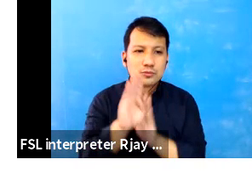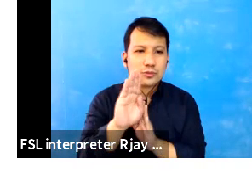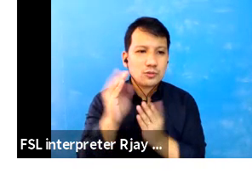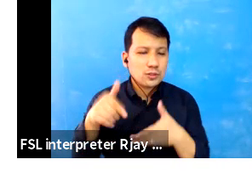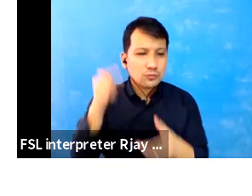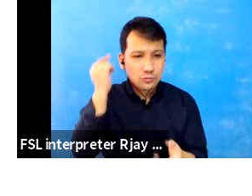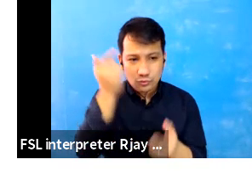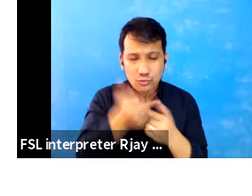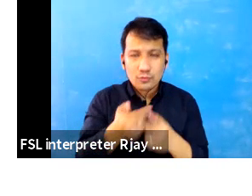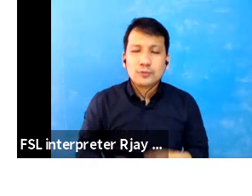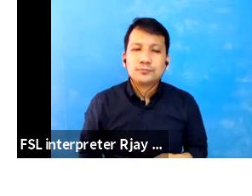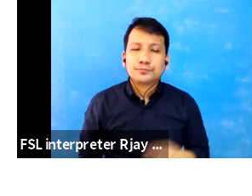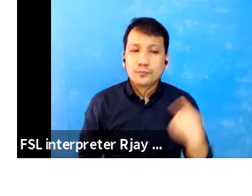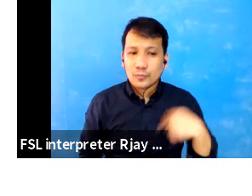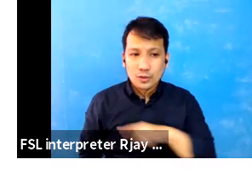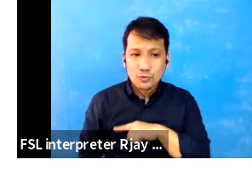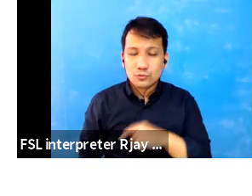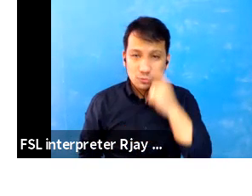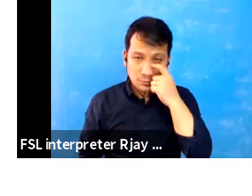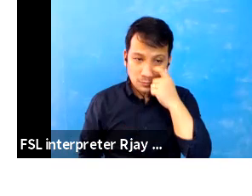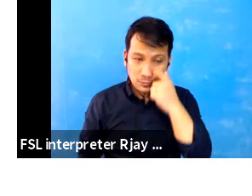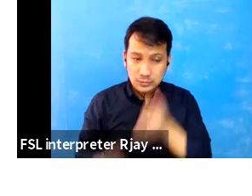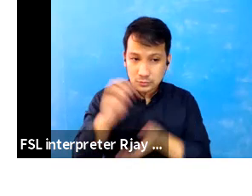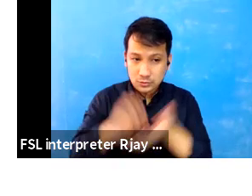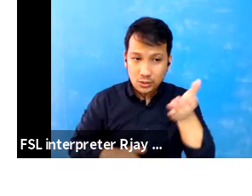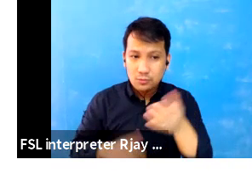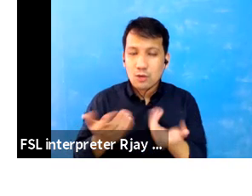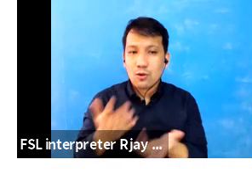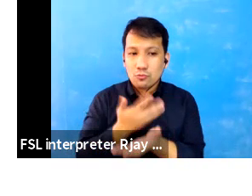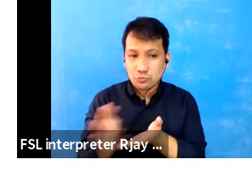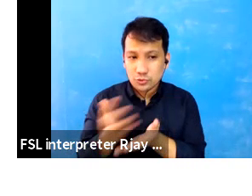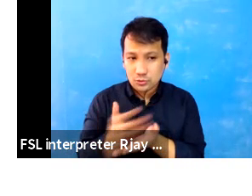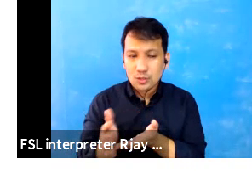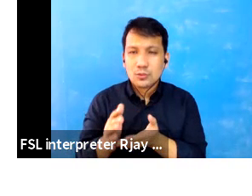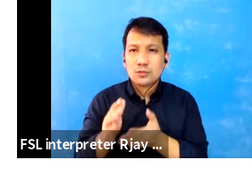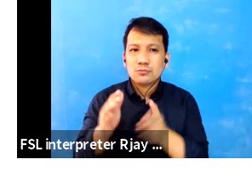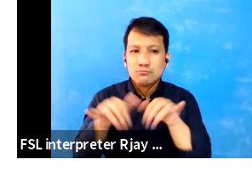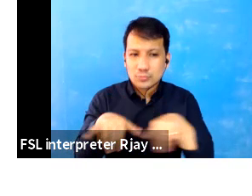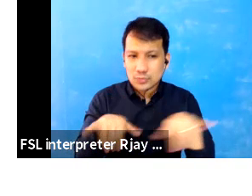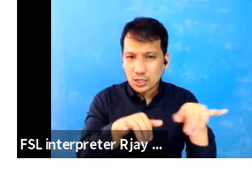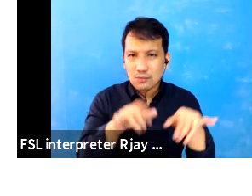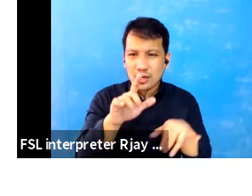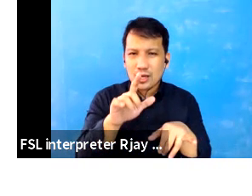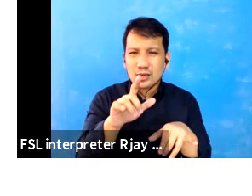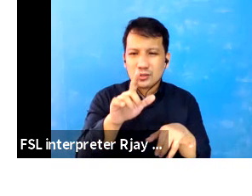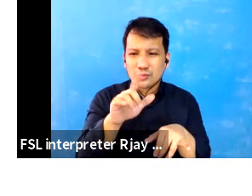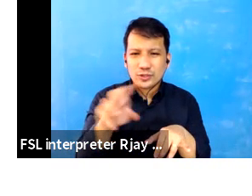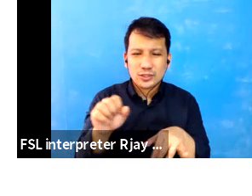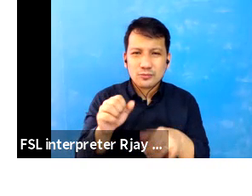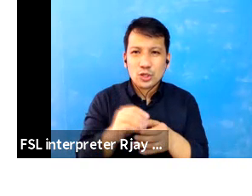goals. So we want to make sure that we are able to reduce wasting, stunting, undernutrition, and